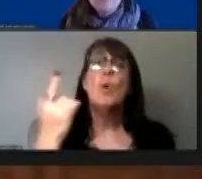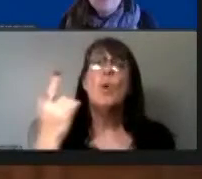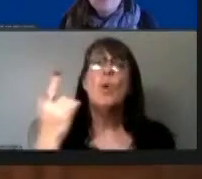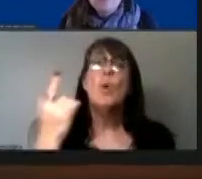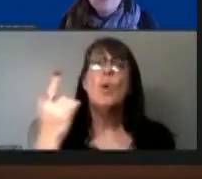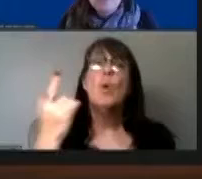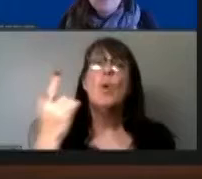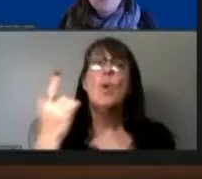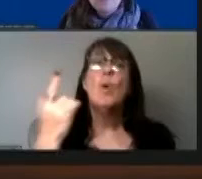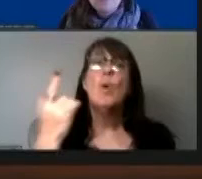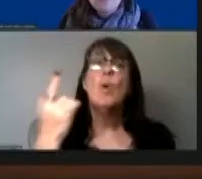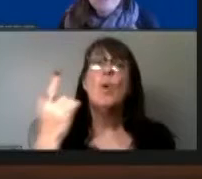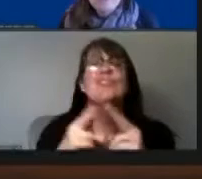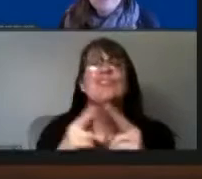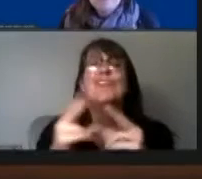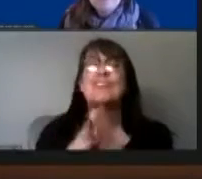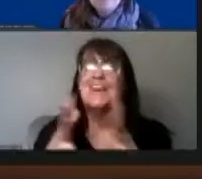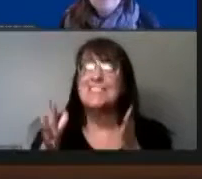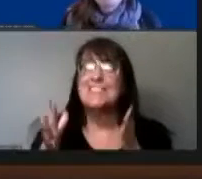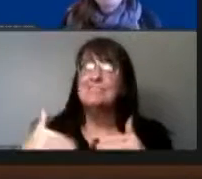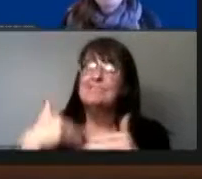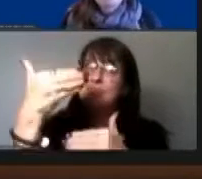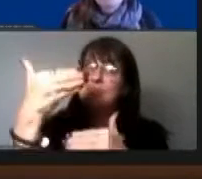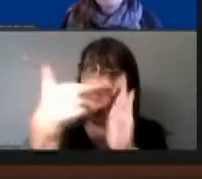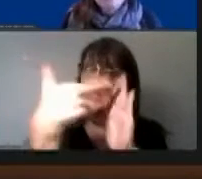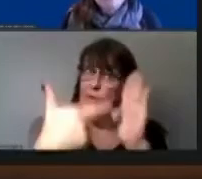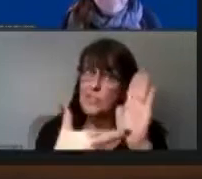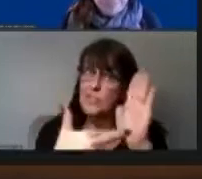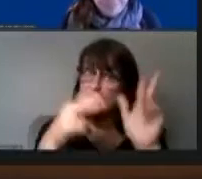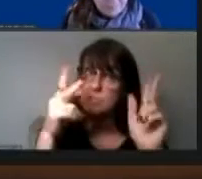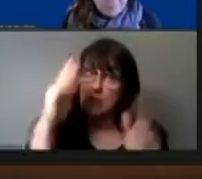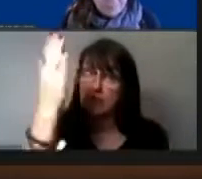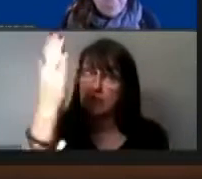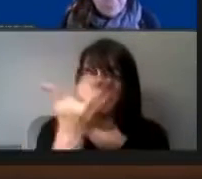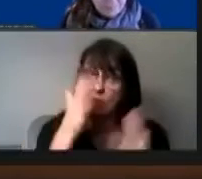very much. Next registered speaker is Lily Bonga.